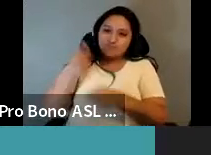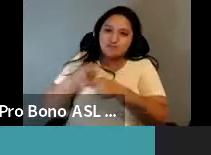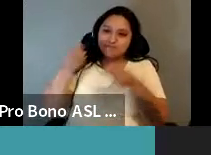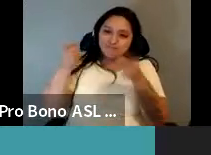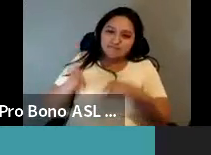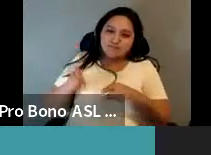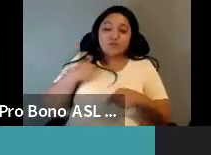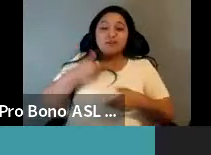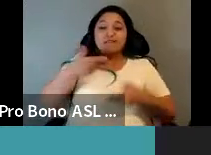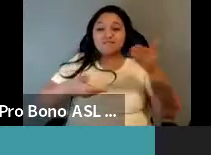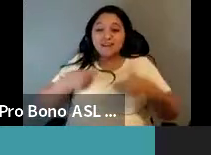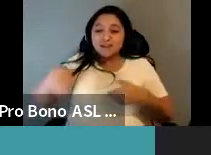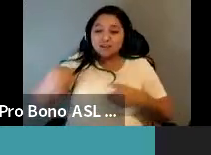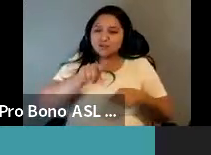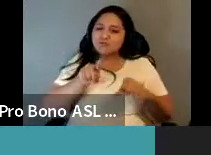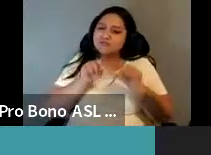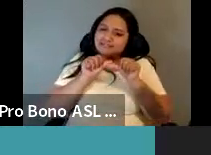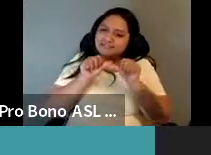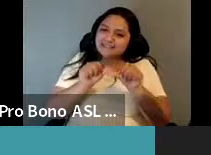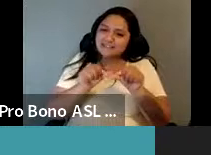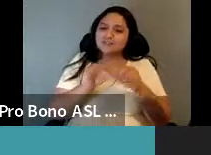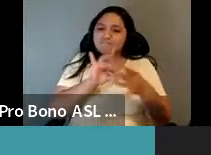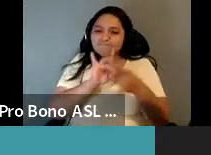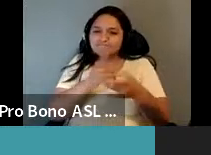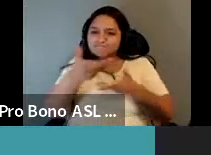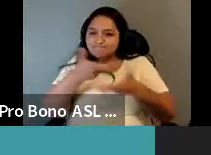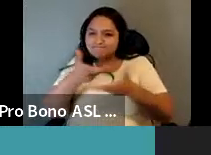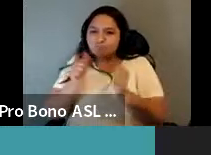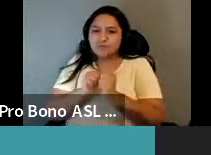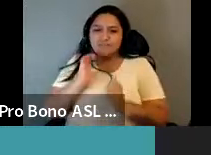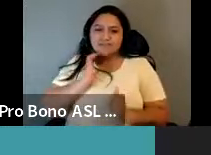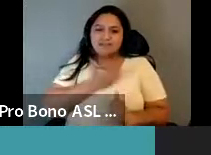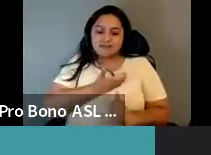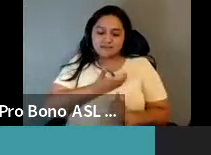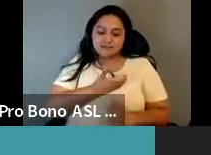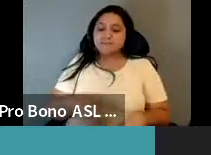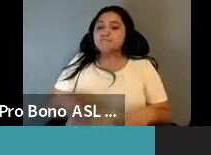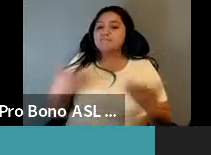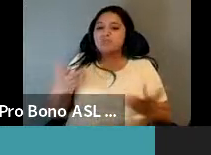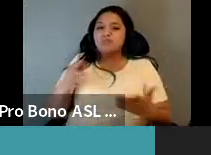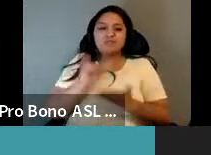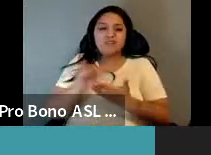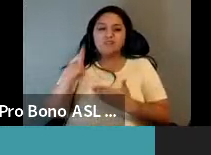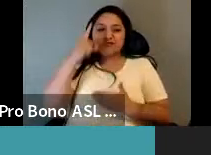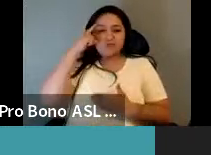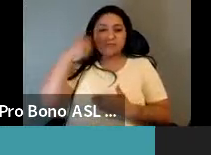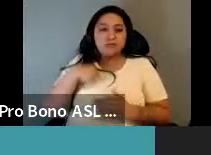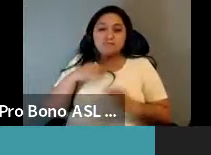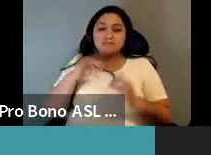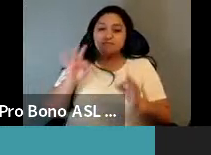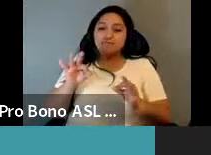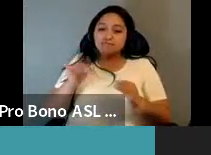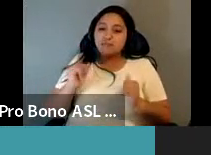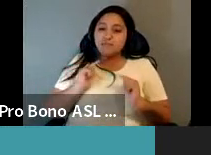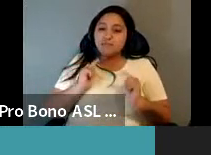process across so many of our portfolios. With that, I think that's it for me, Kofi. I'll toss back to you.